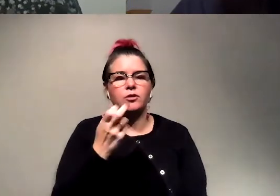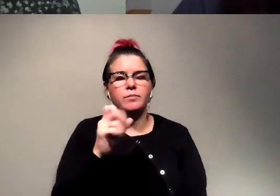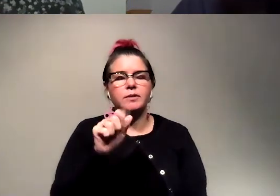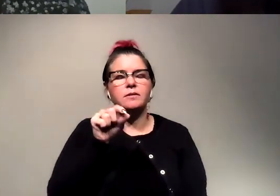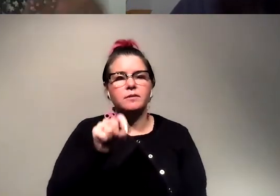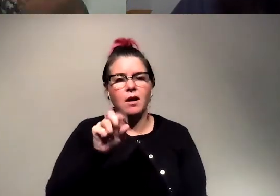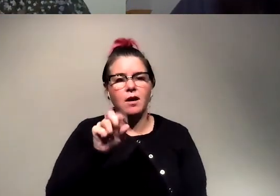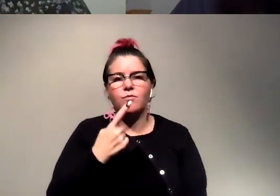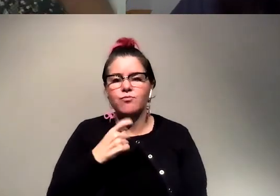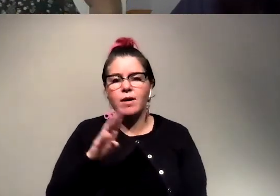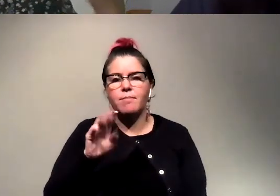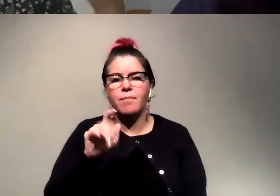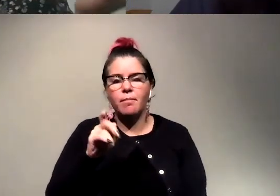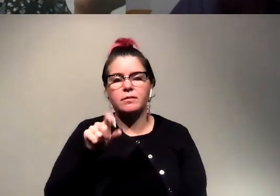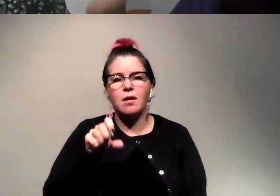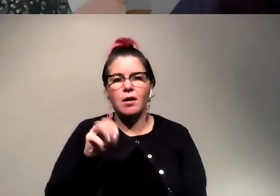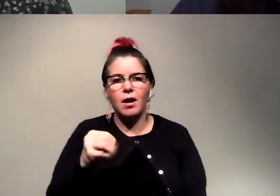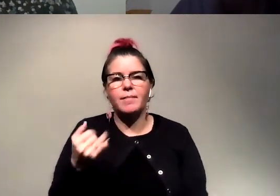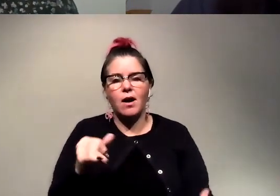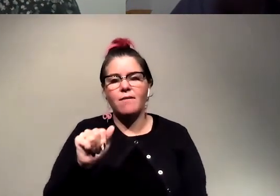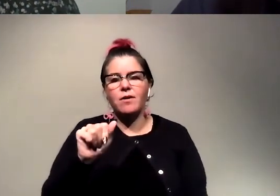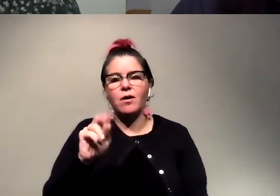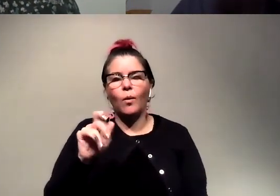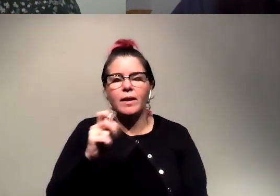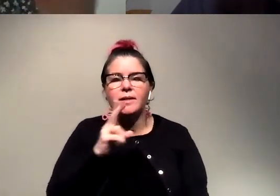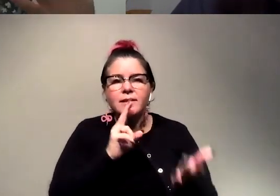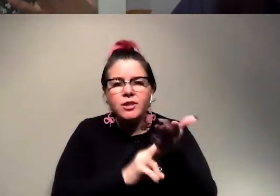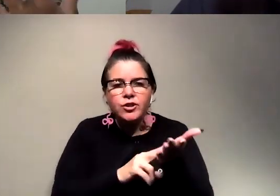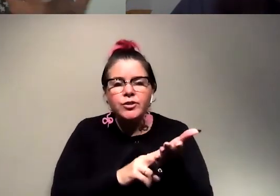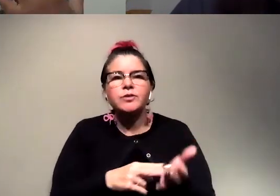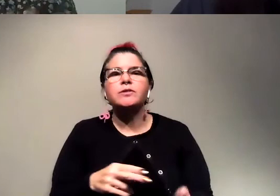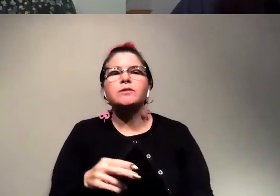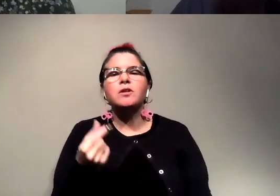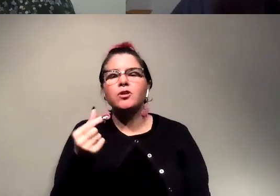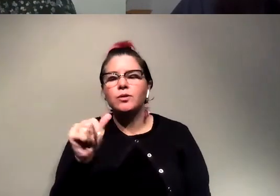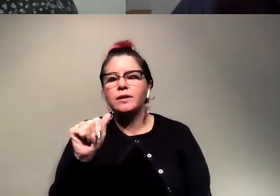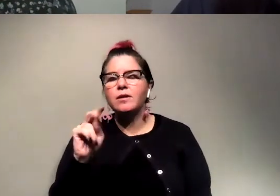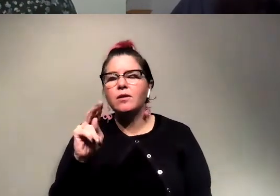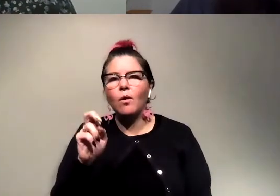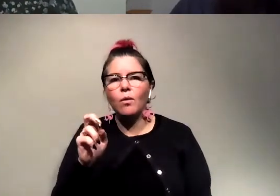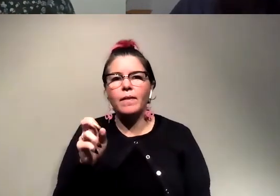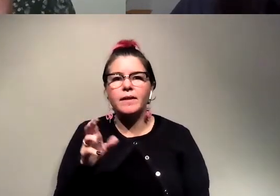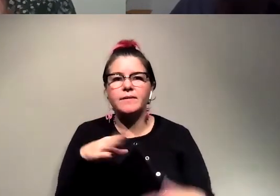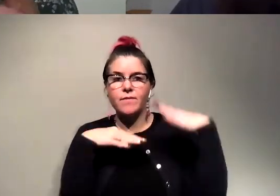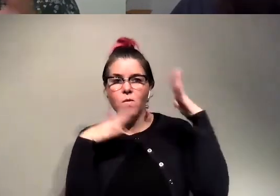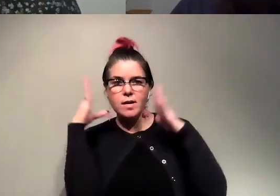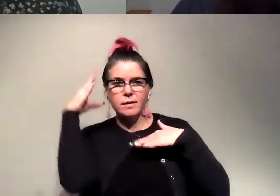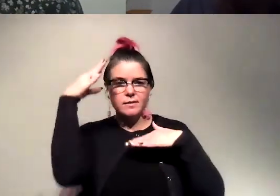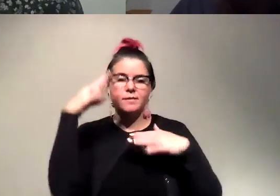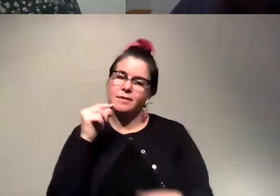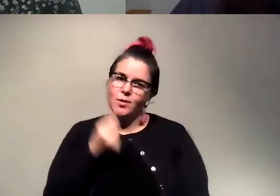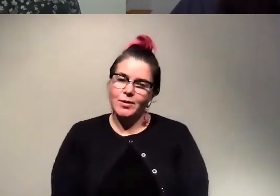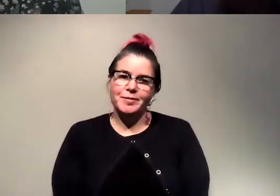chelseaherps.redbubble.com. Right now, I have a bunch of anole stickers. I have a green anole that's voguing. That is really